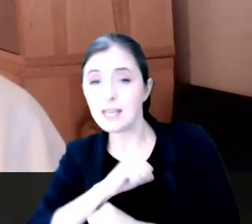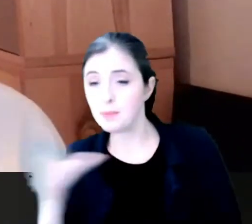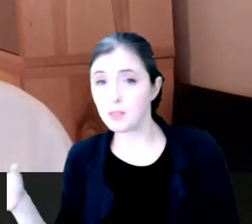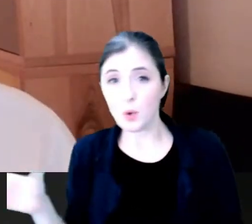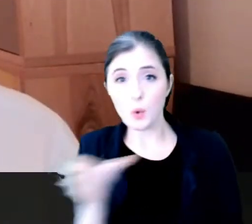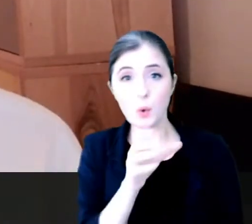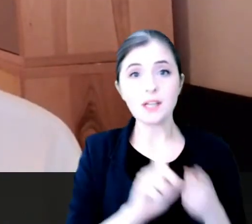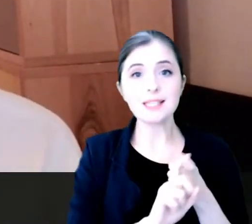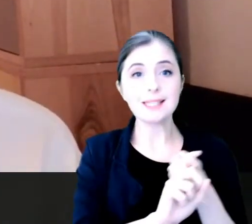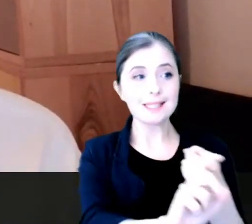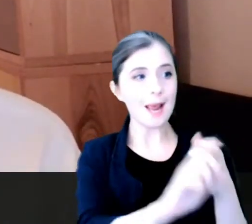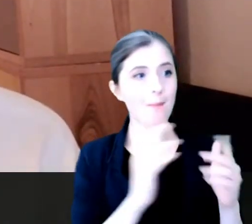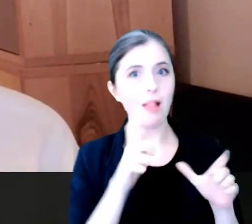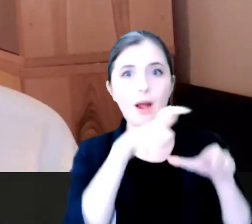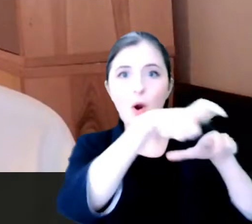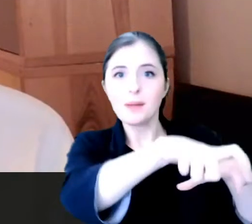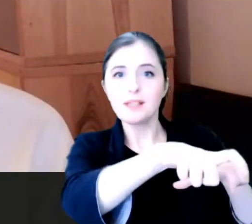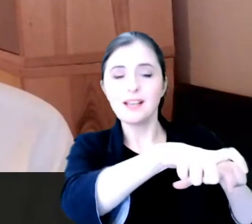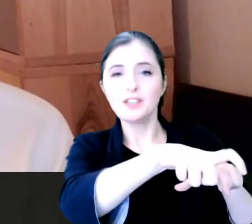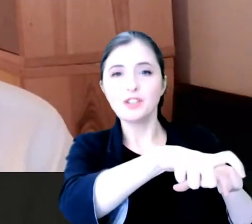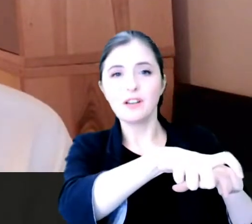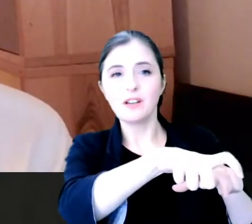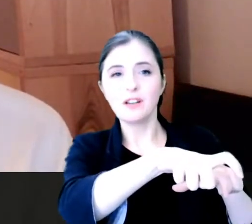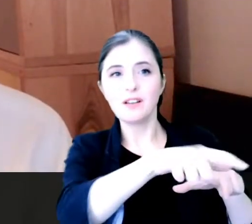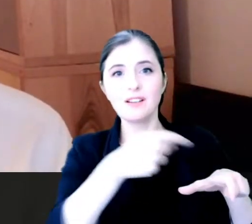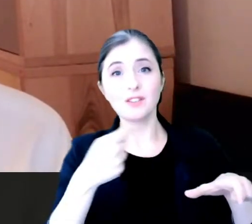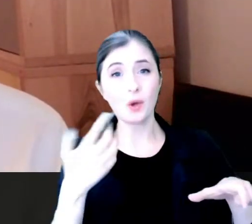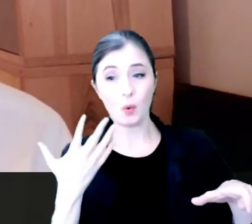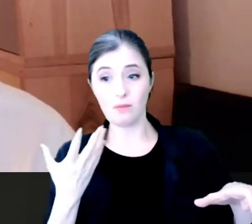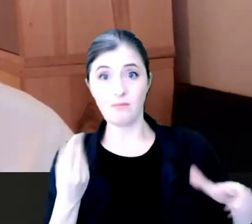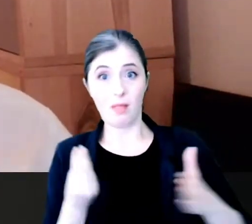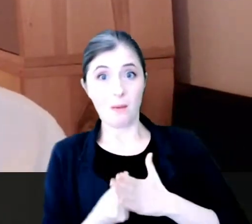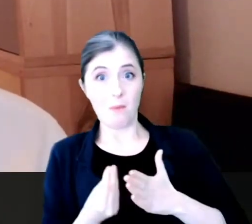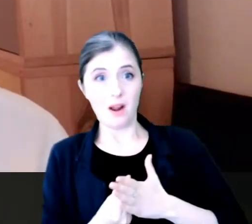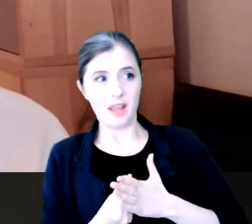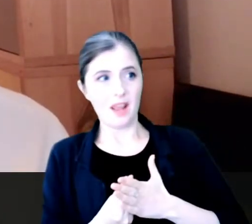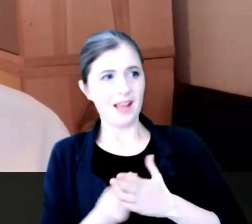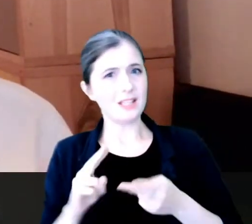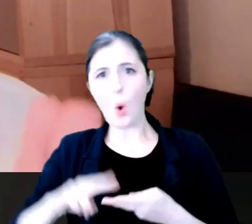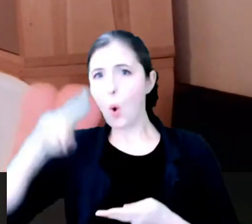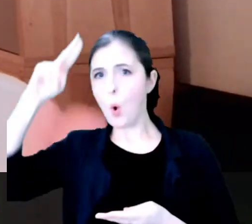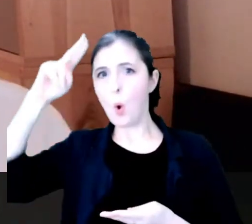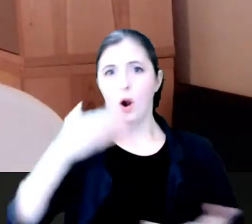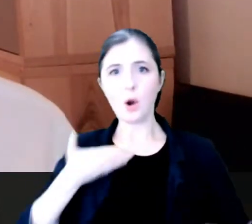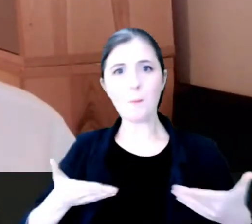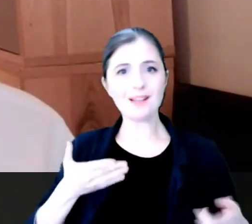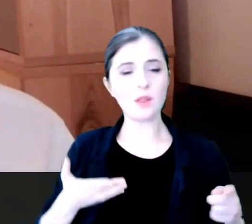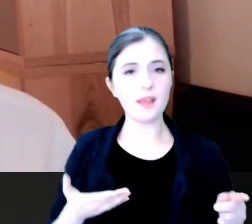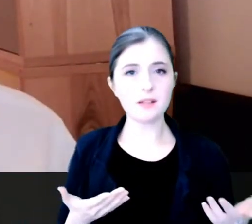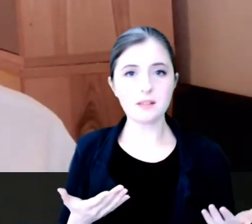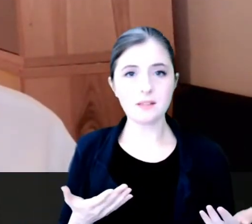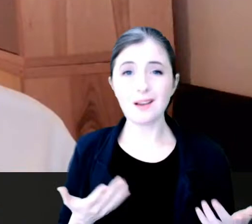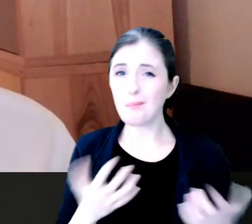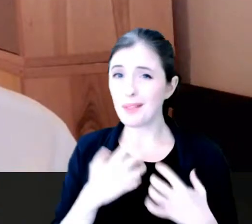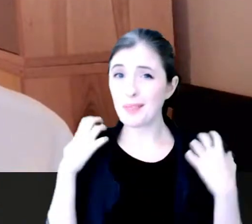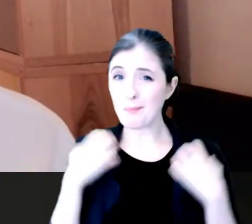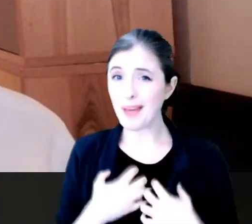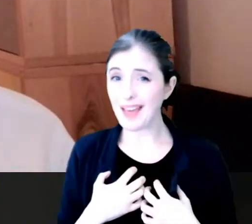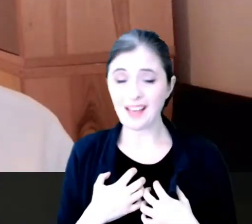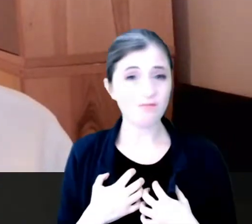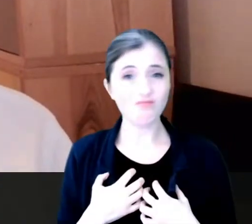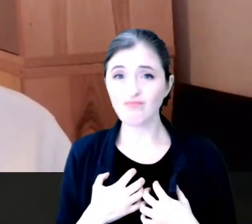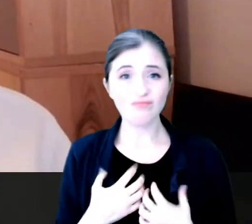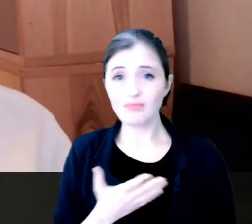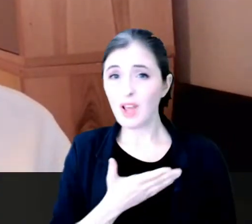is many times over that programme, and yet the mayor has neglected